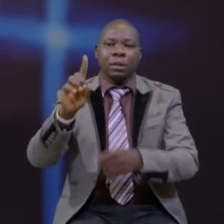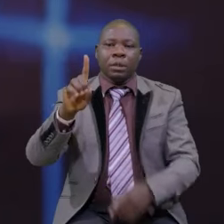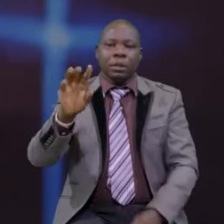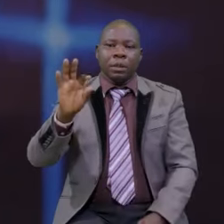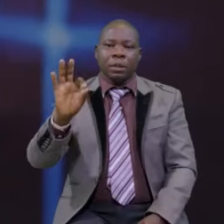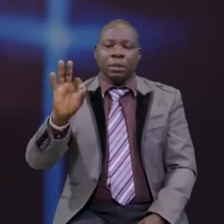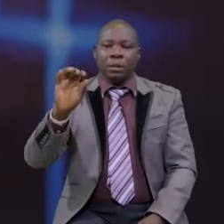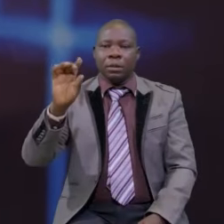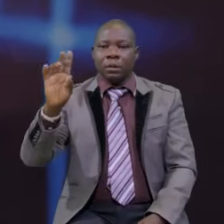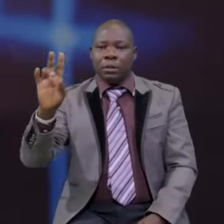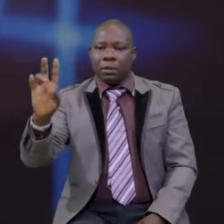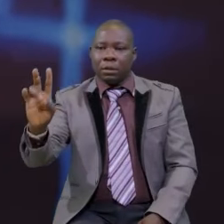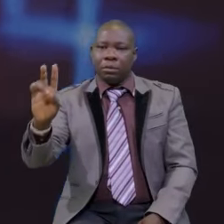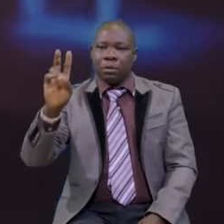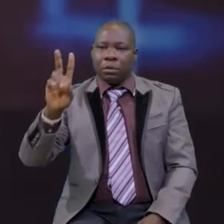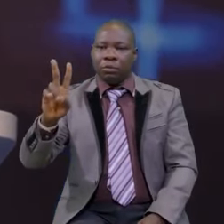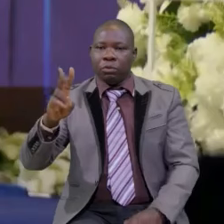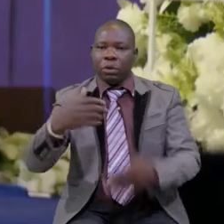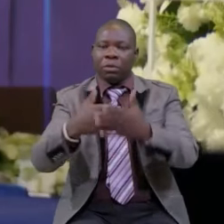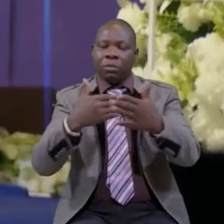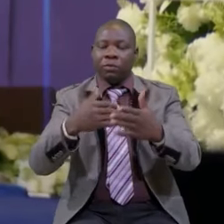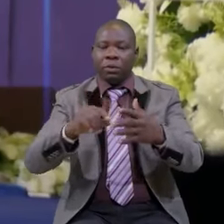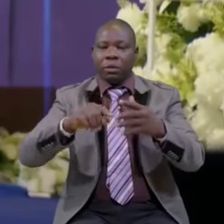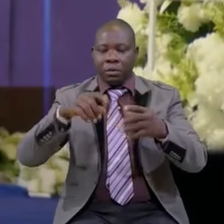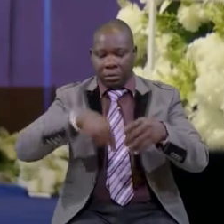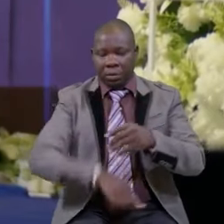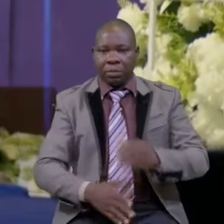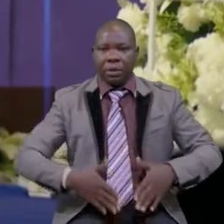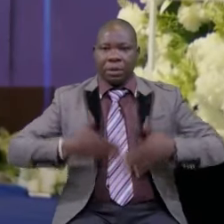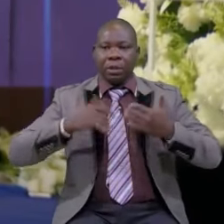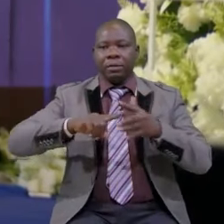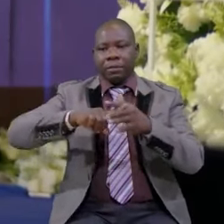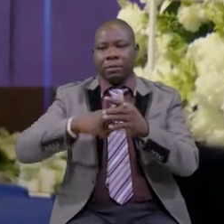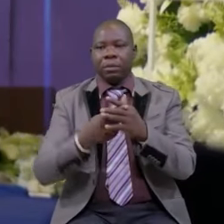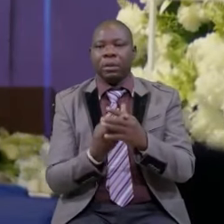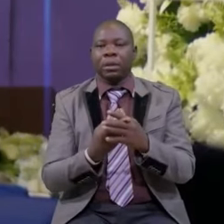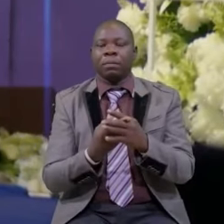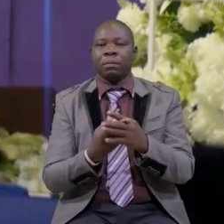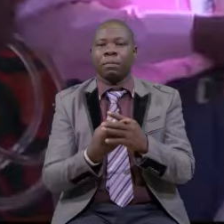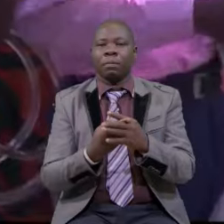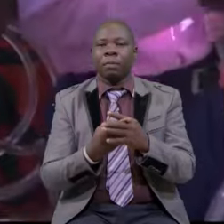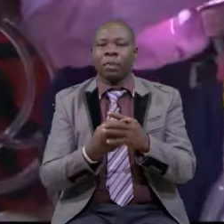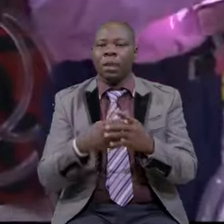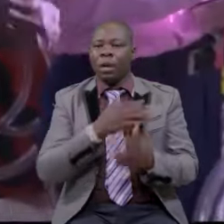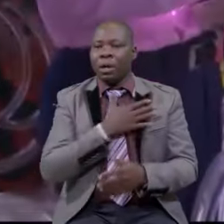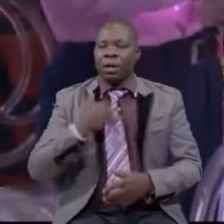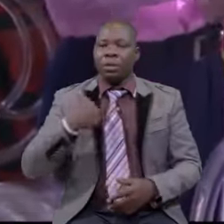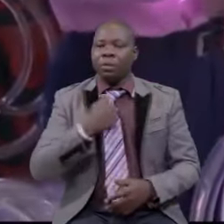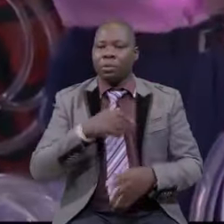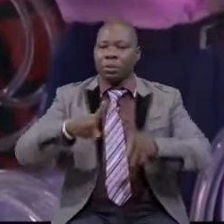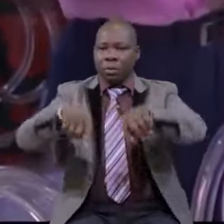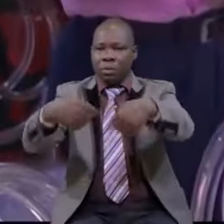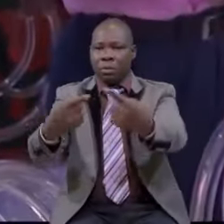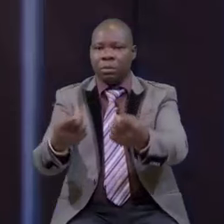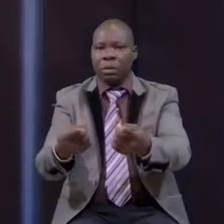1972, even before Deeper Life began. I went